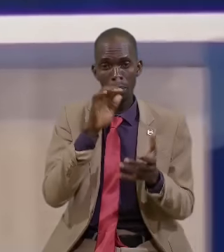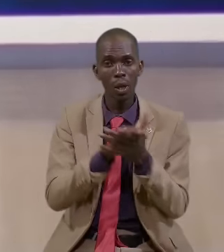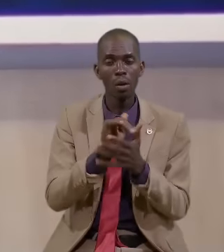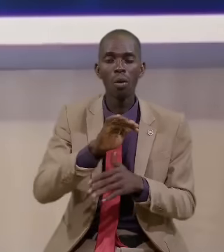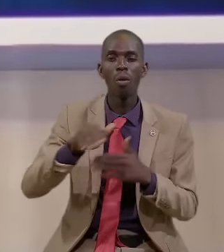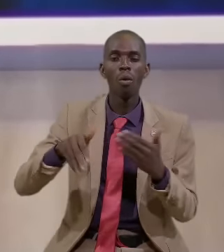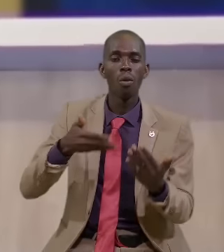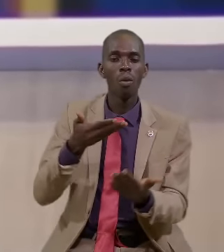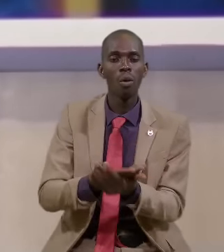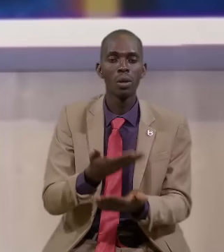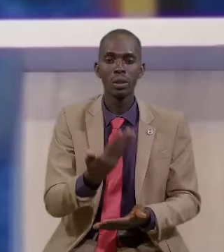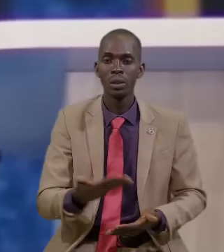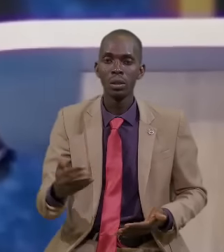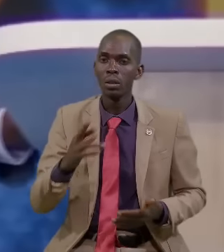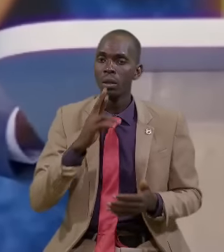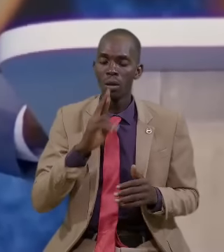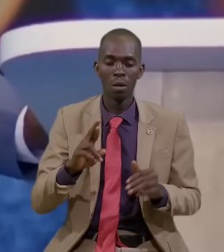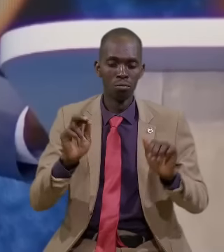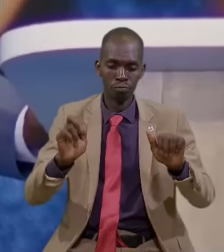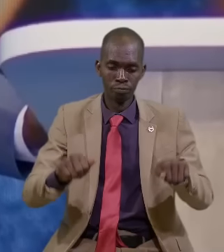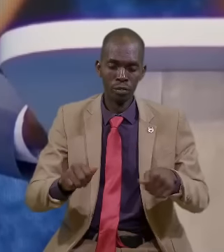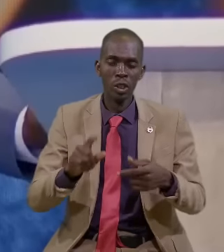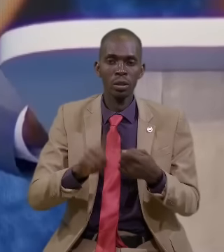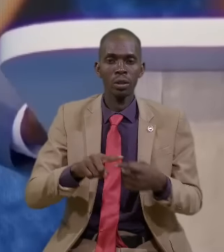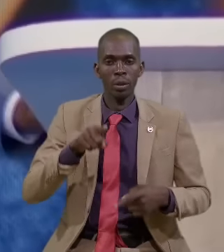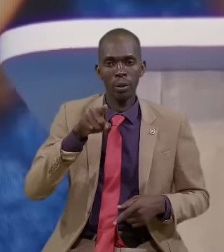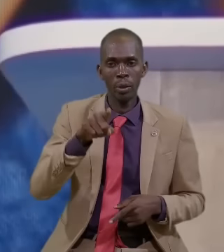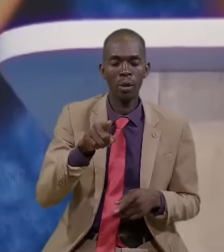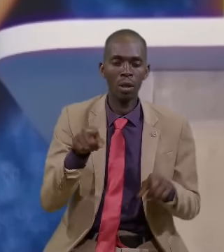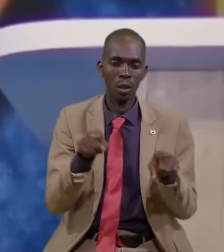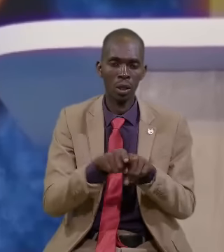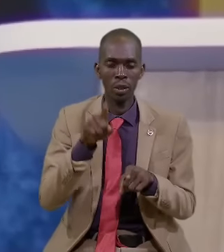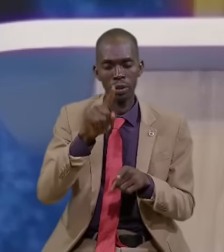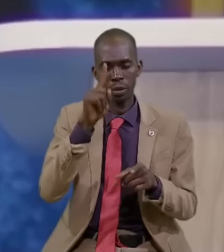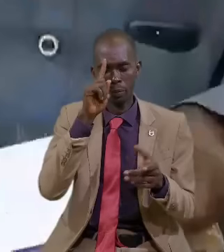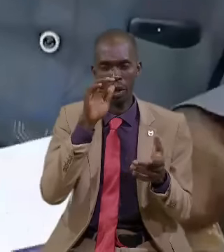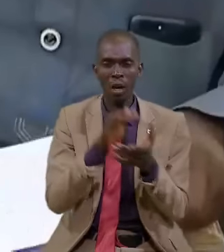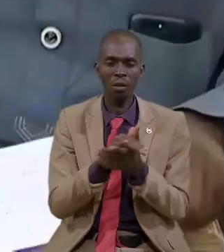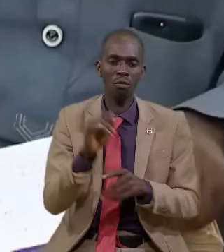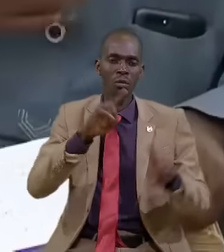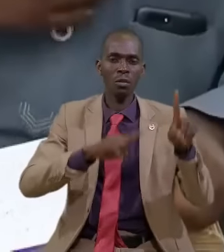are possible unto you as you believe. I